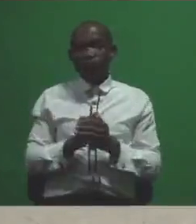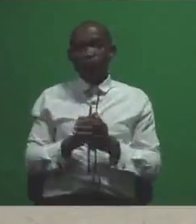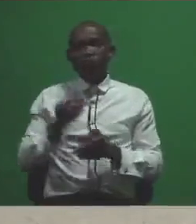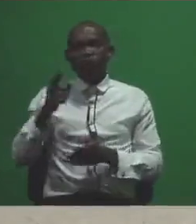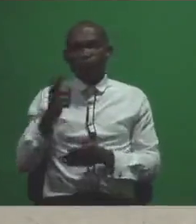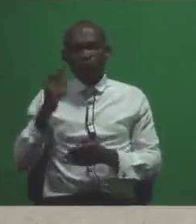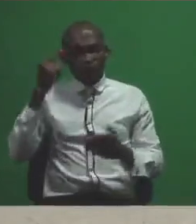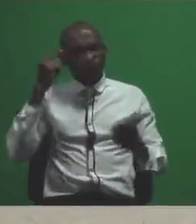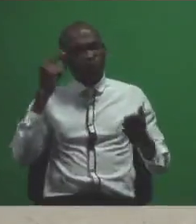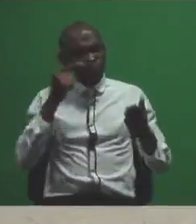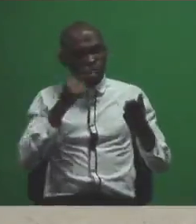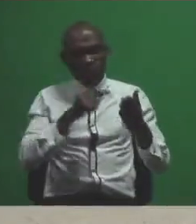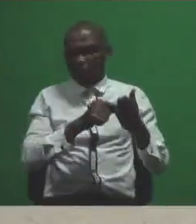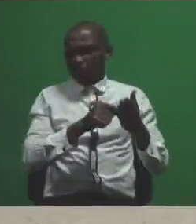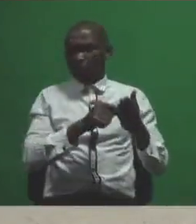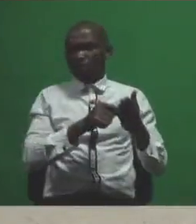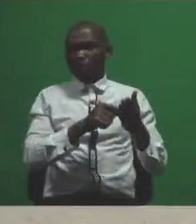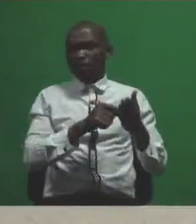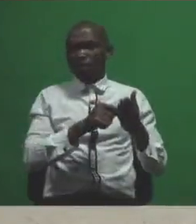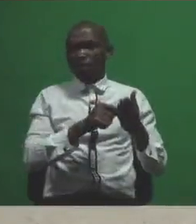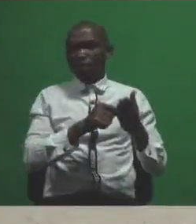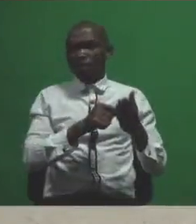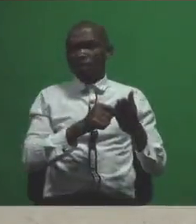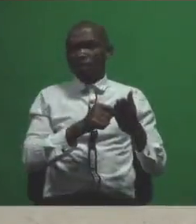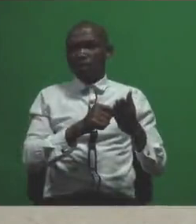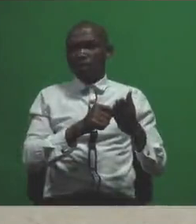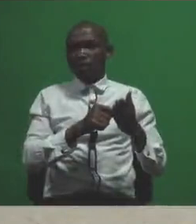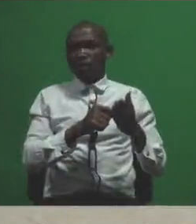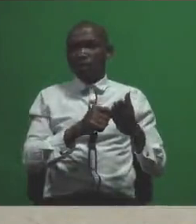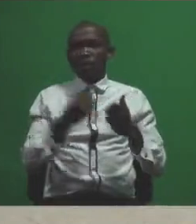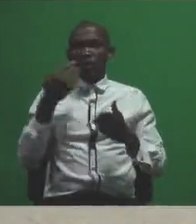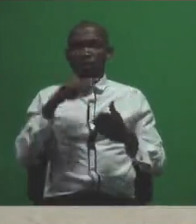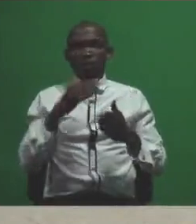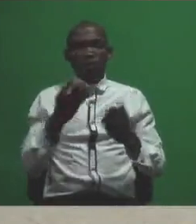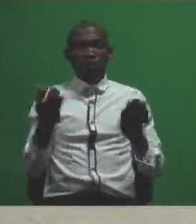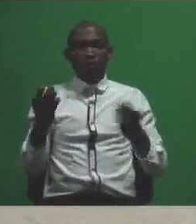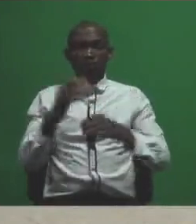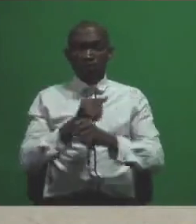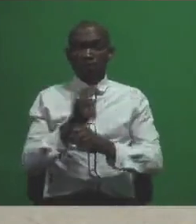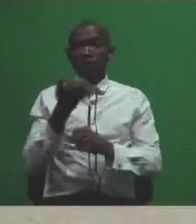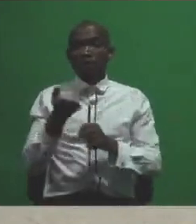what do we mean? There is any importance of having rules?